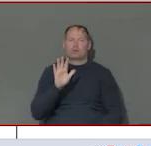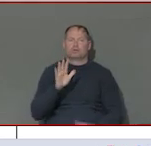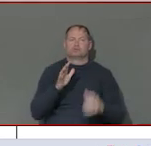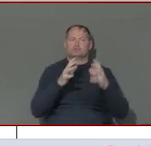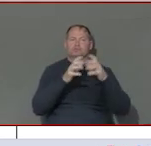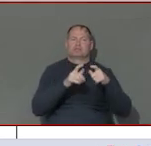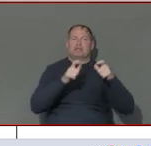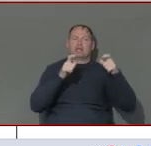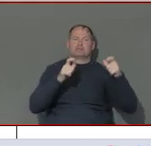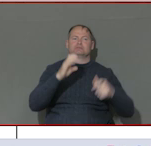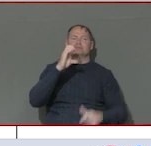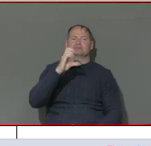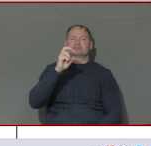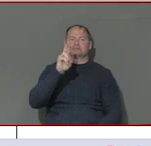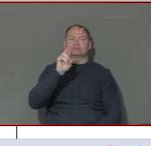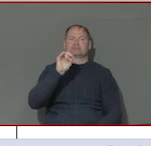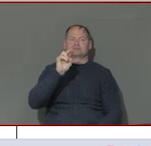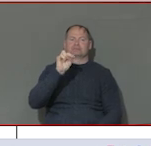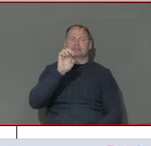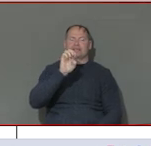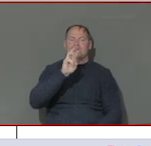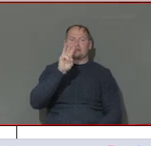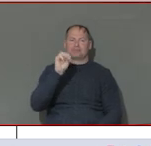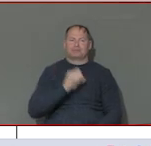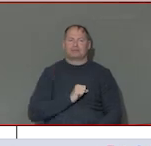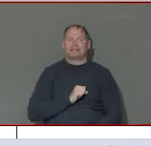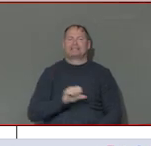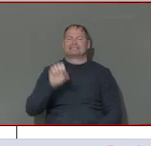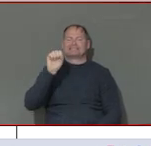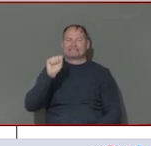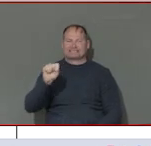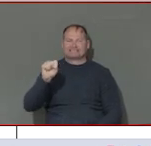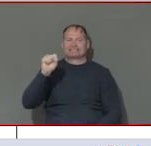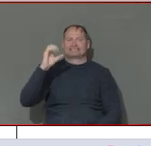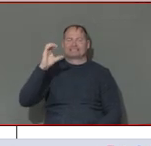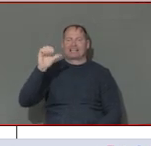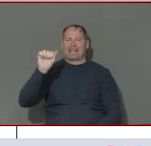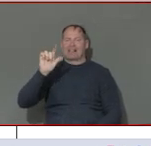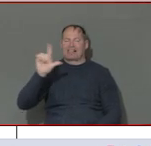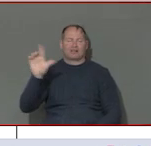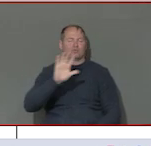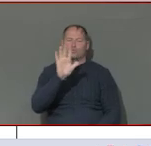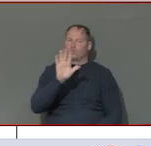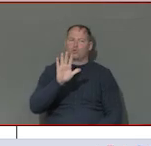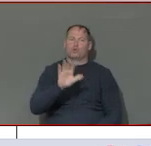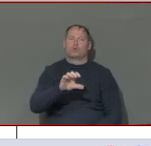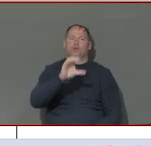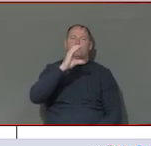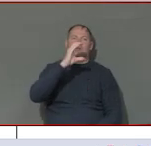cranium. It's wrong if you write large skull. It must be larger